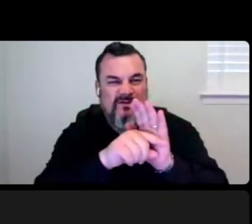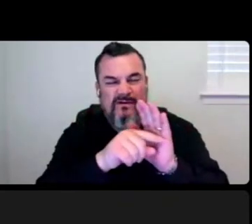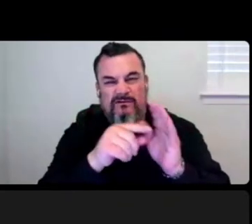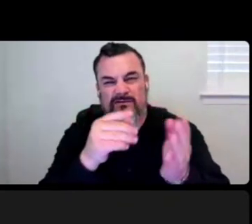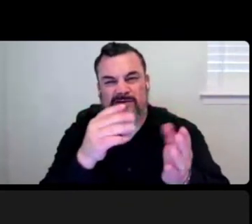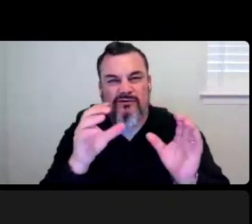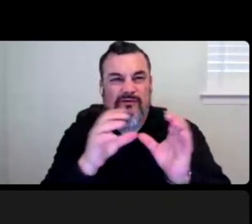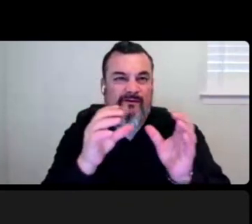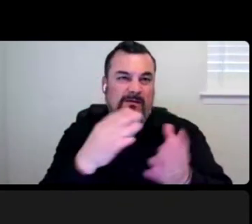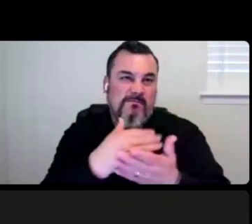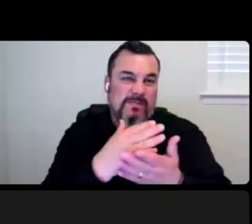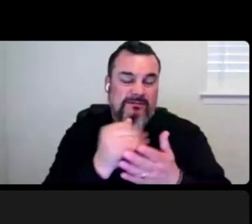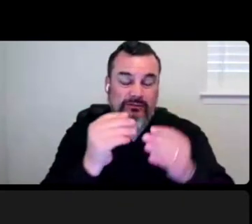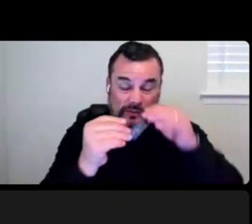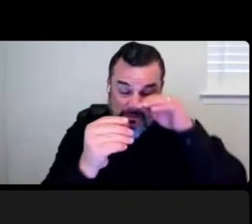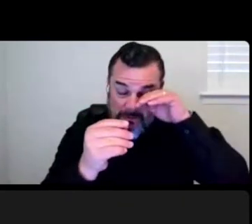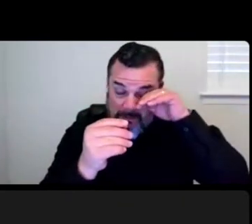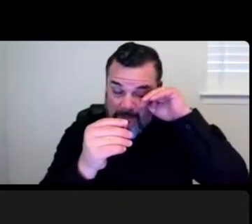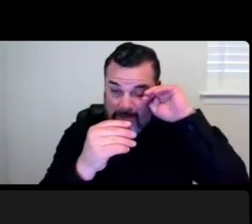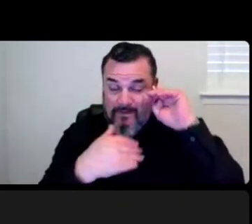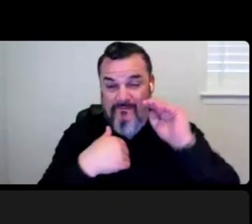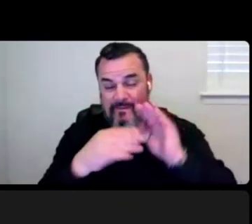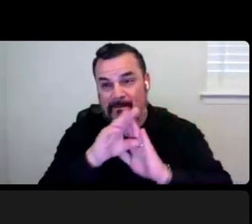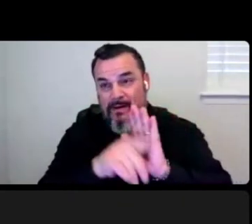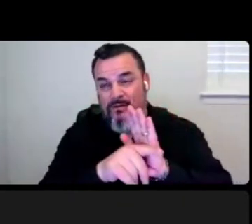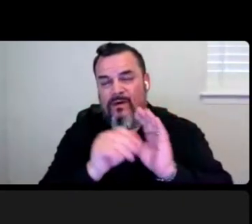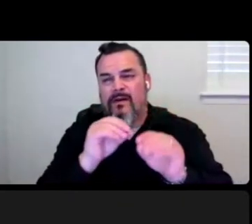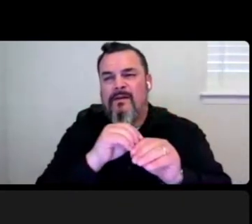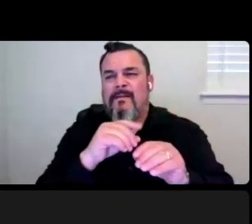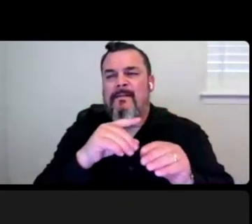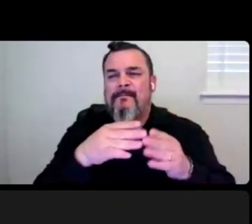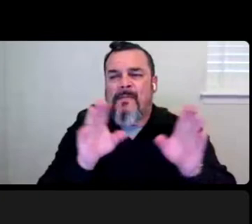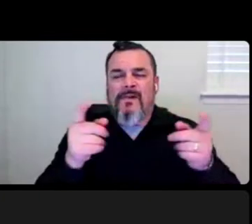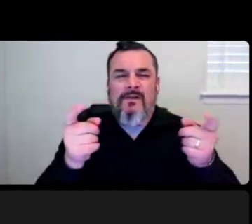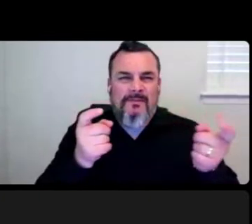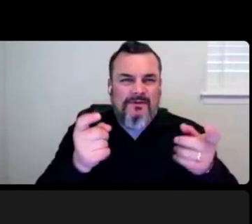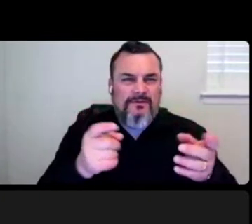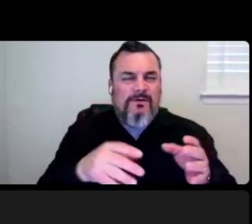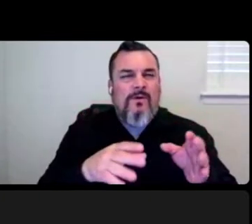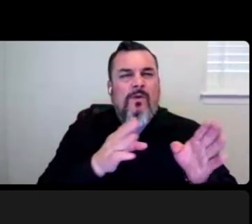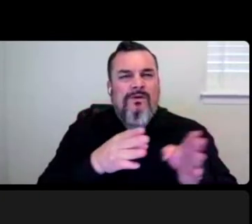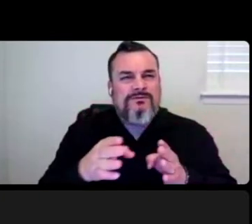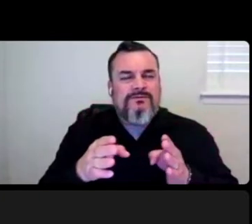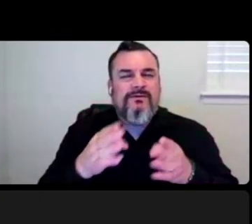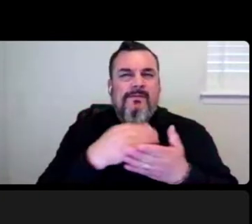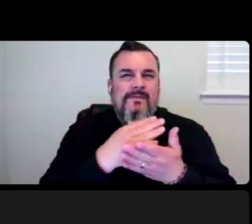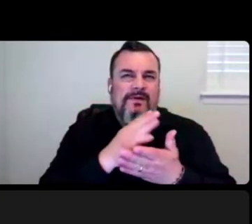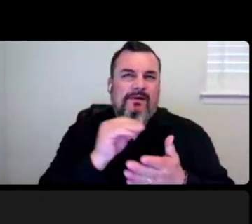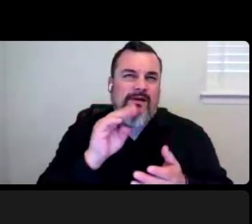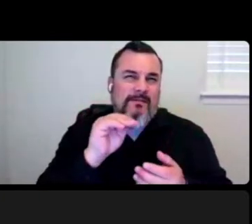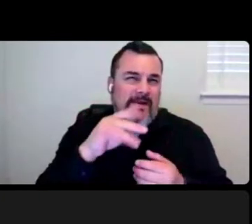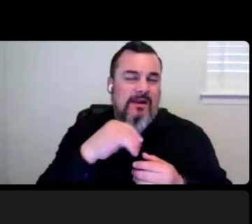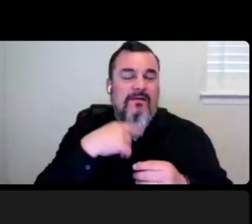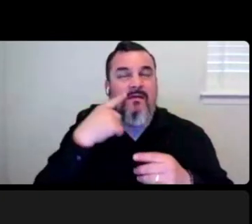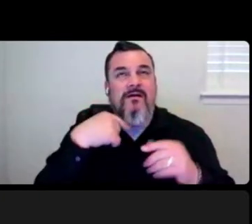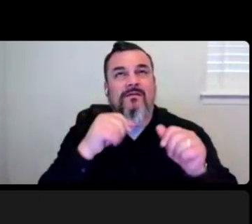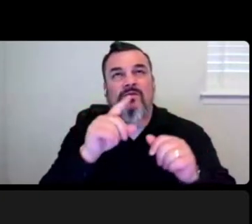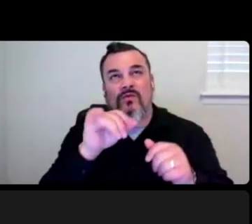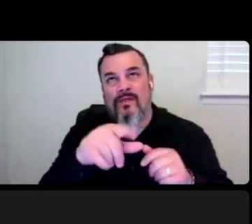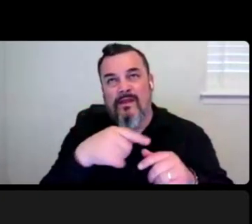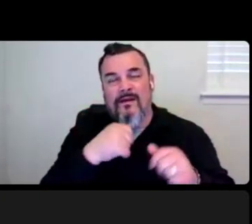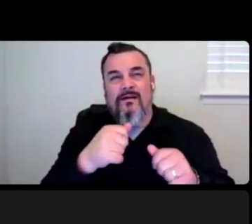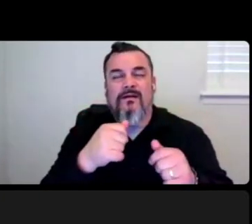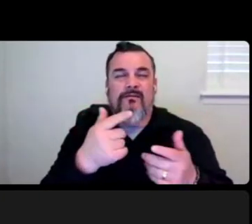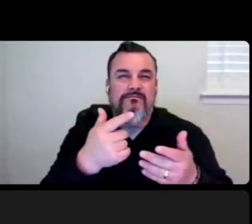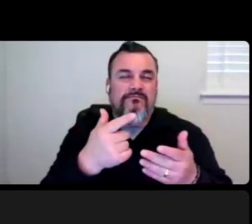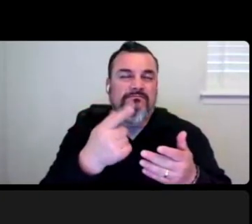with it. So having a background in public administration, budgets, organizational management, and MPA, I thought, that's what I can do. I can bring this to the board,